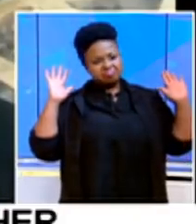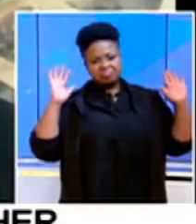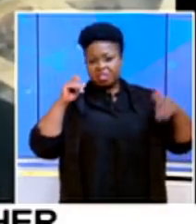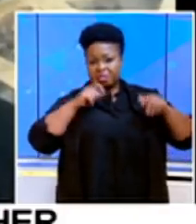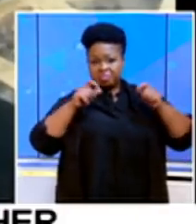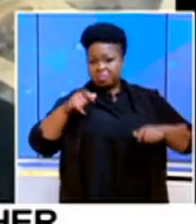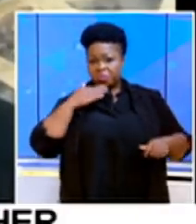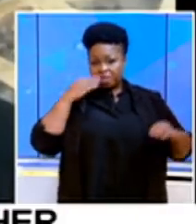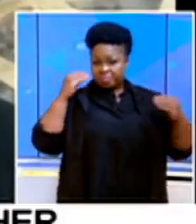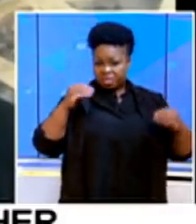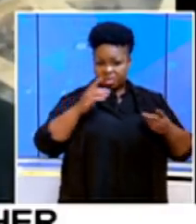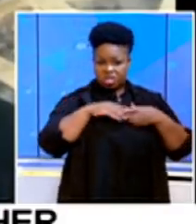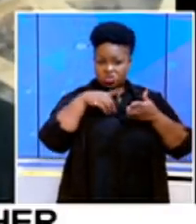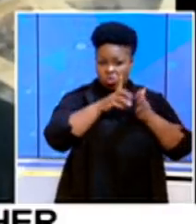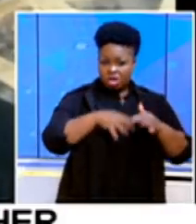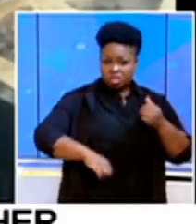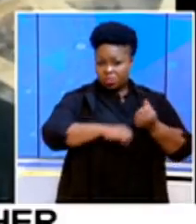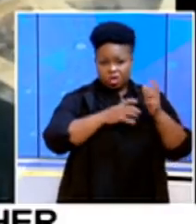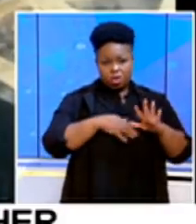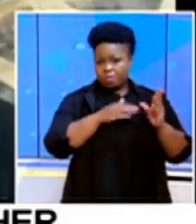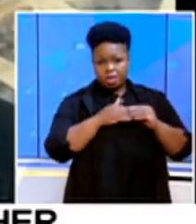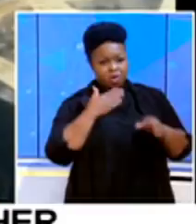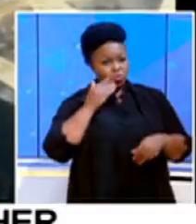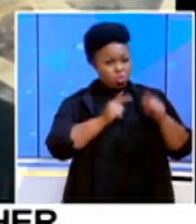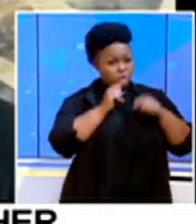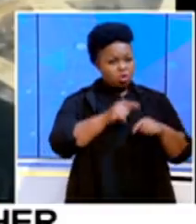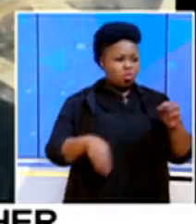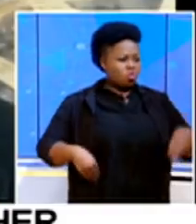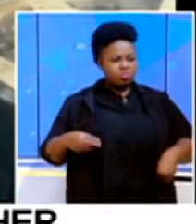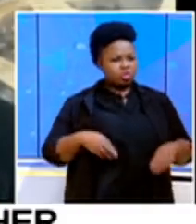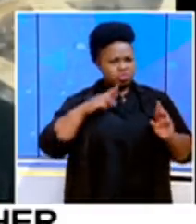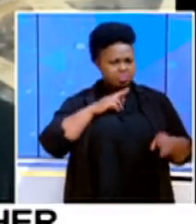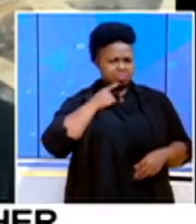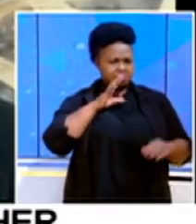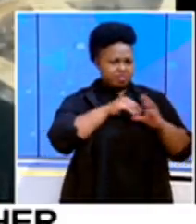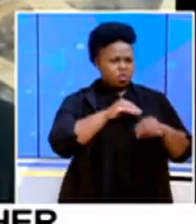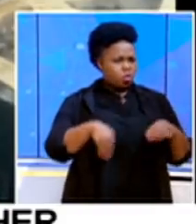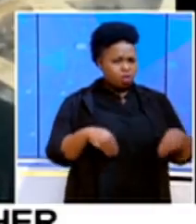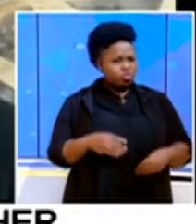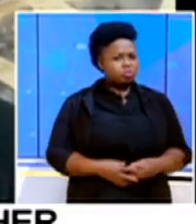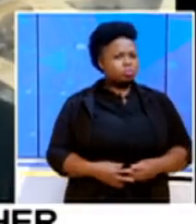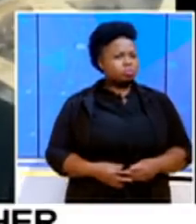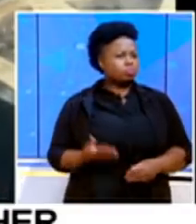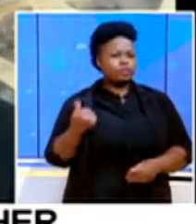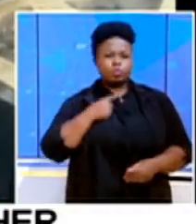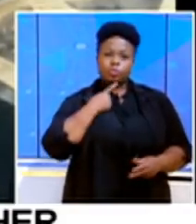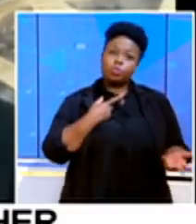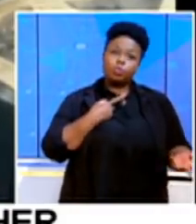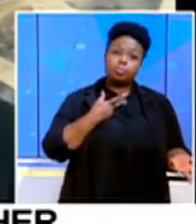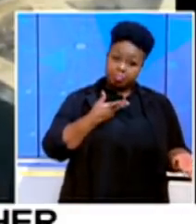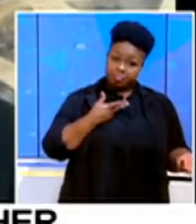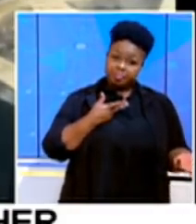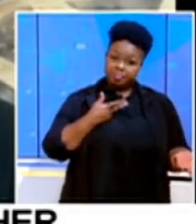anyone, whether business, donor, supporter or member, accused of corruption or reported to be involved in corruption.